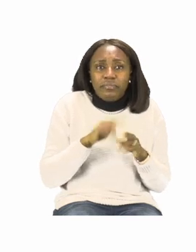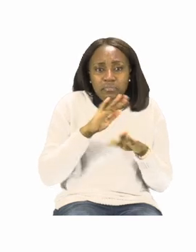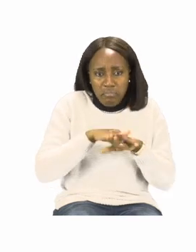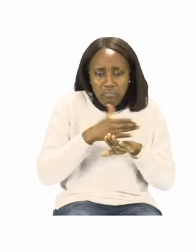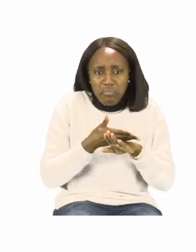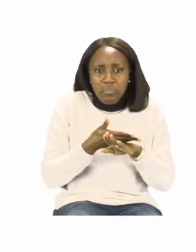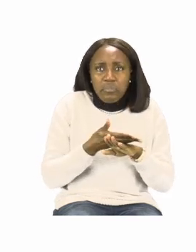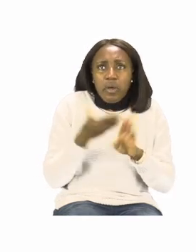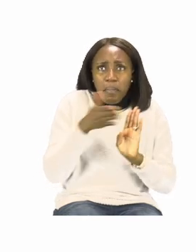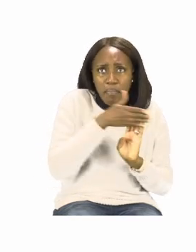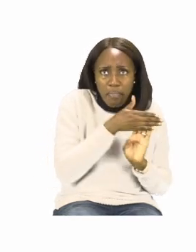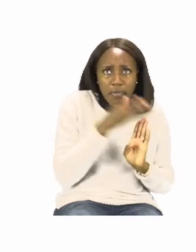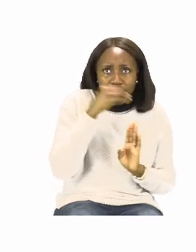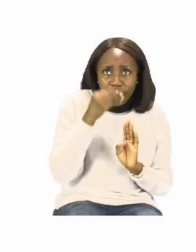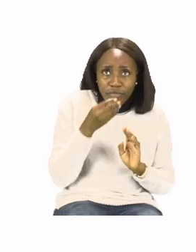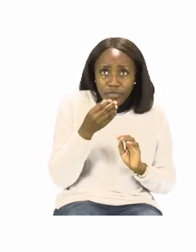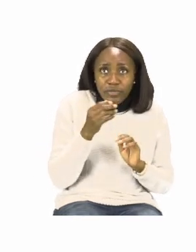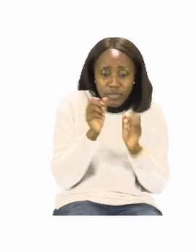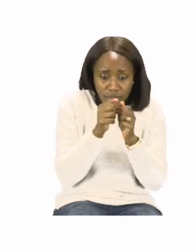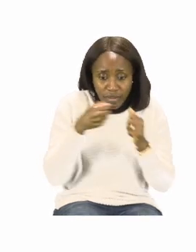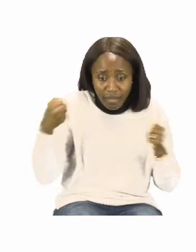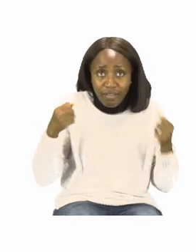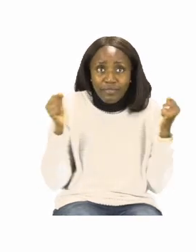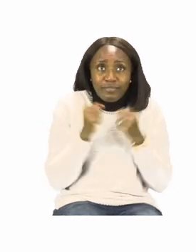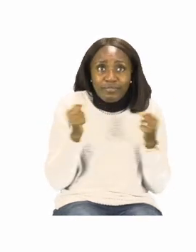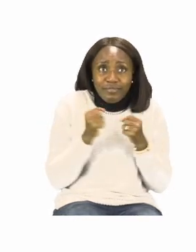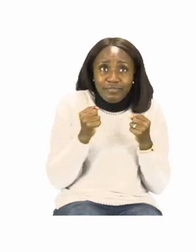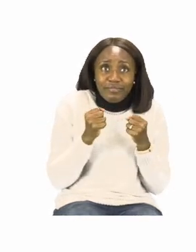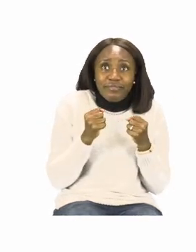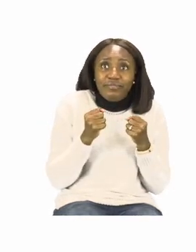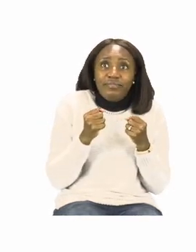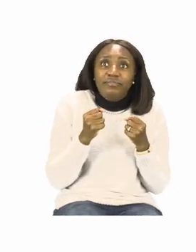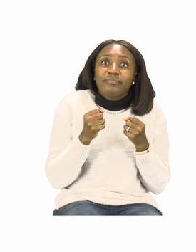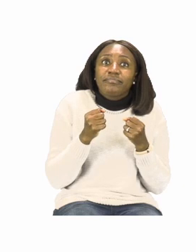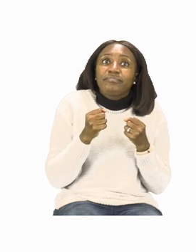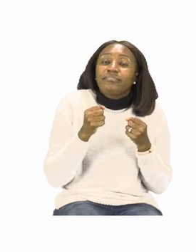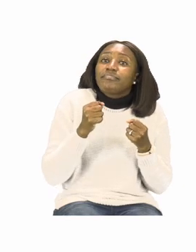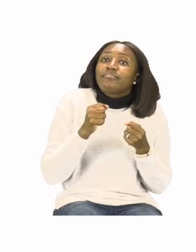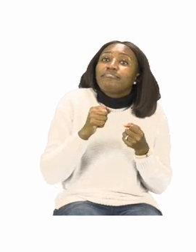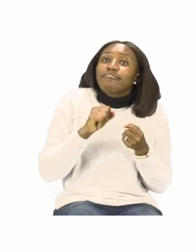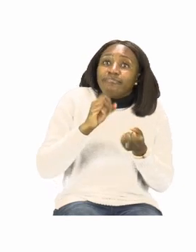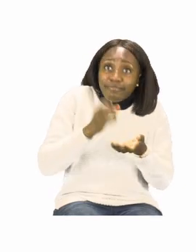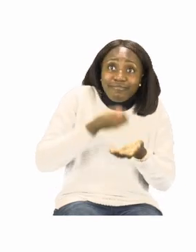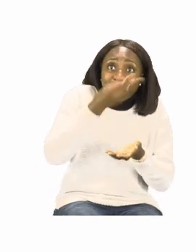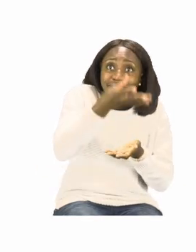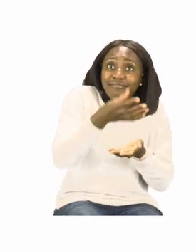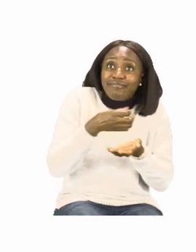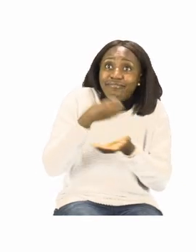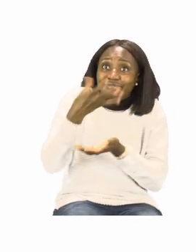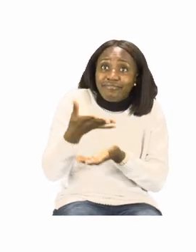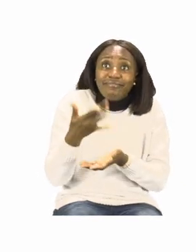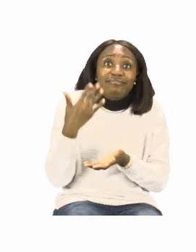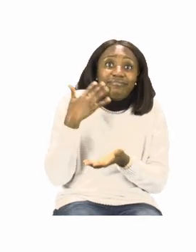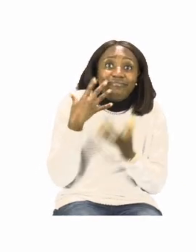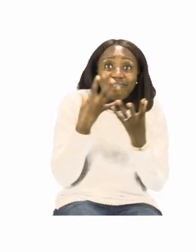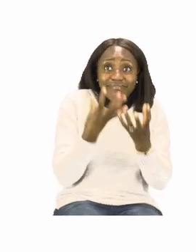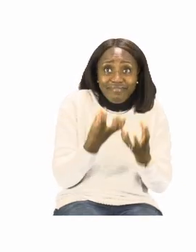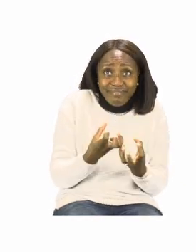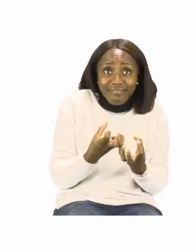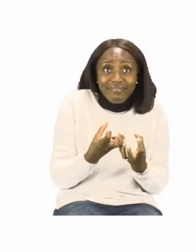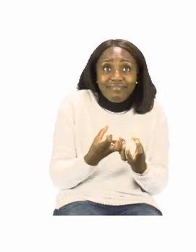fridge. The word supply means to give something if needed and